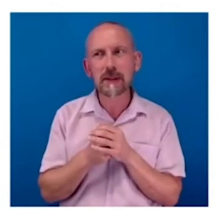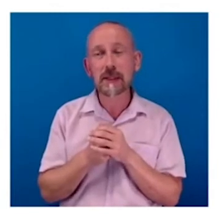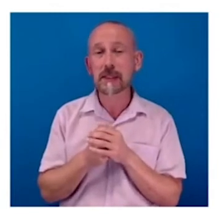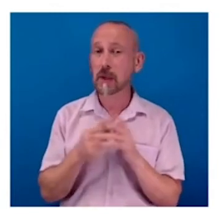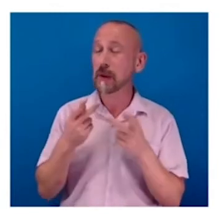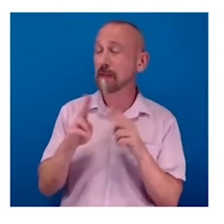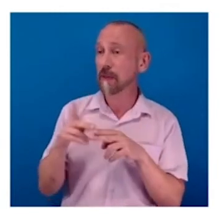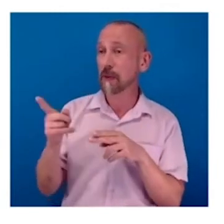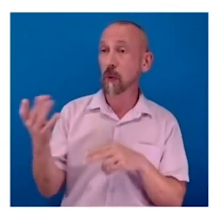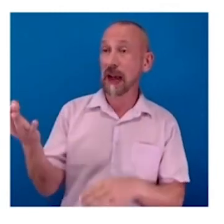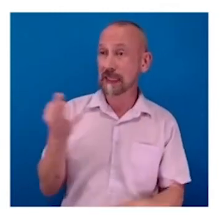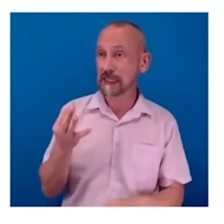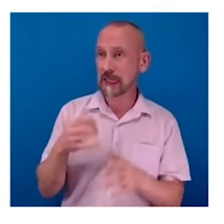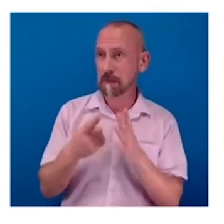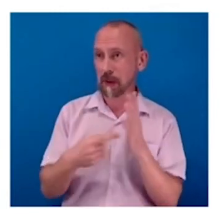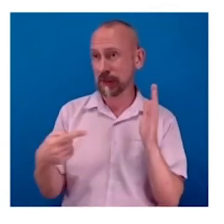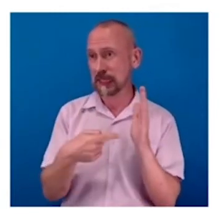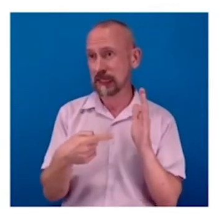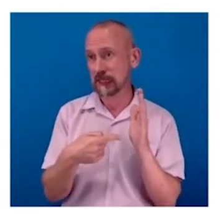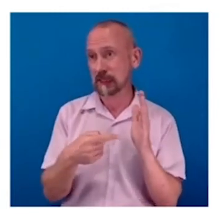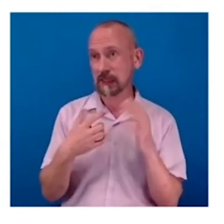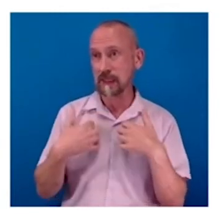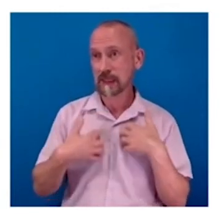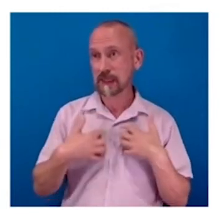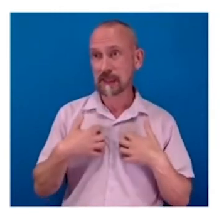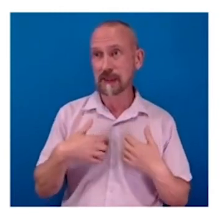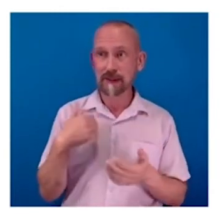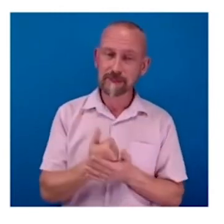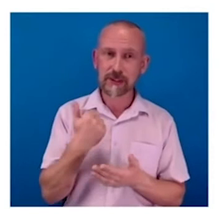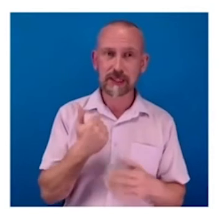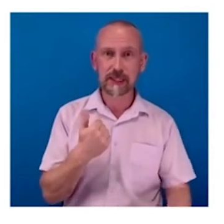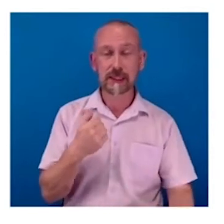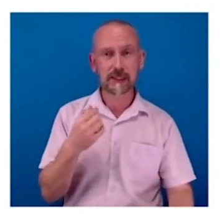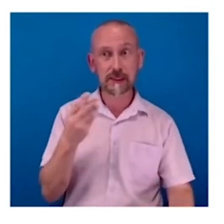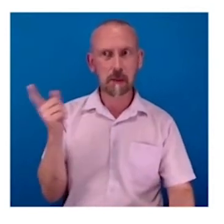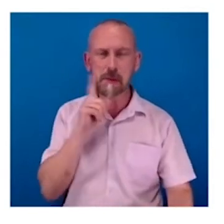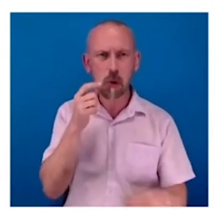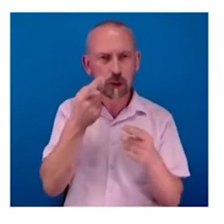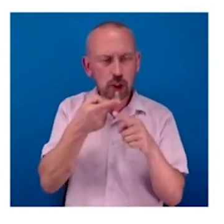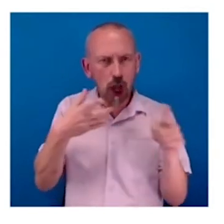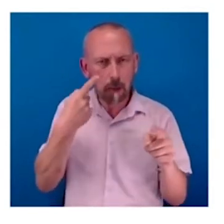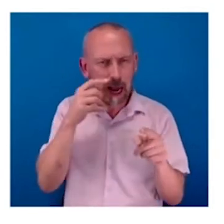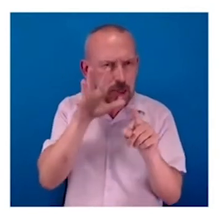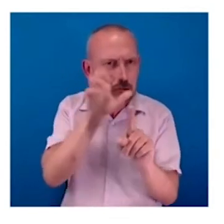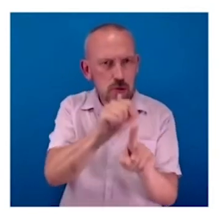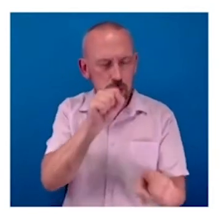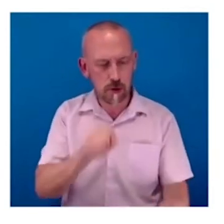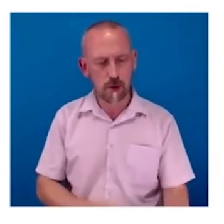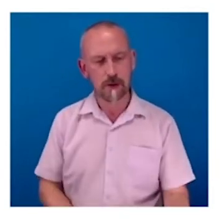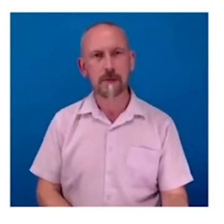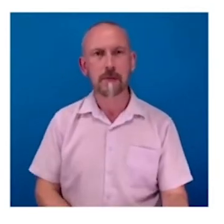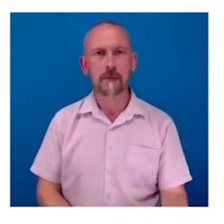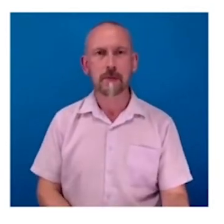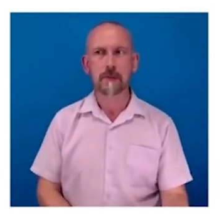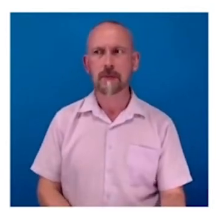that on online, that is precisely what it is. Some eagle-eyed people out there. That's amazing. And where did you